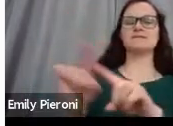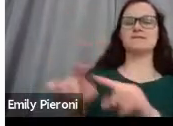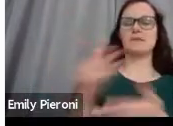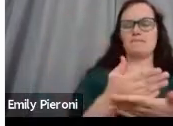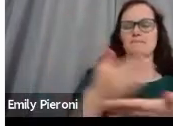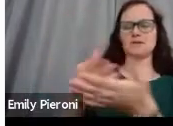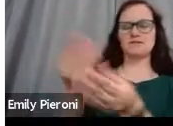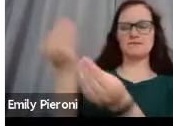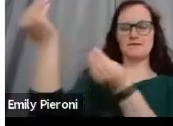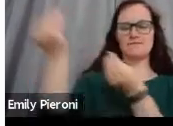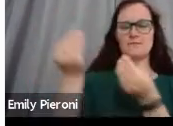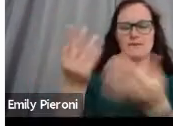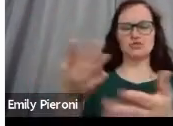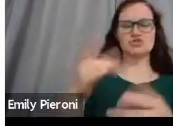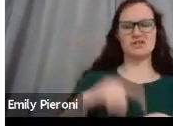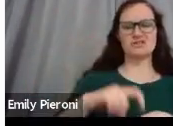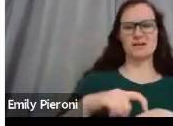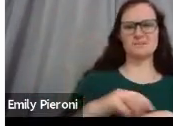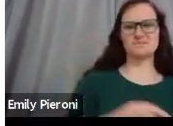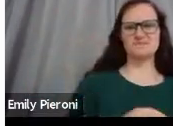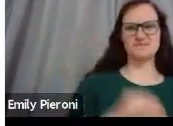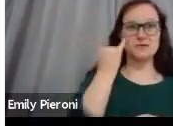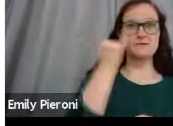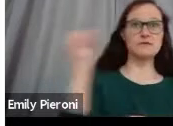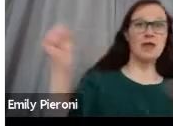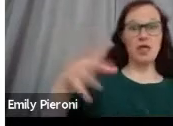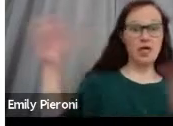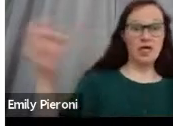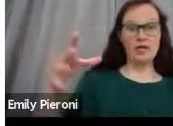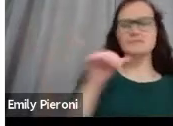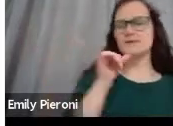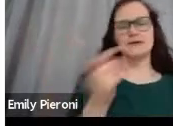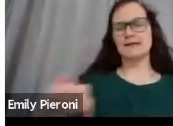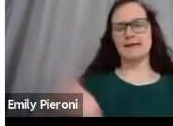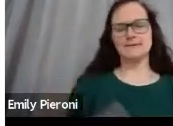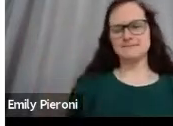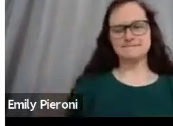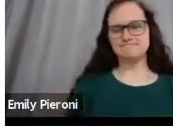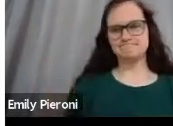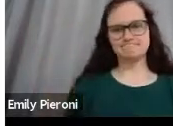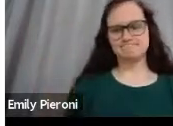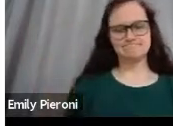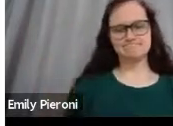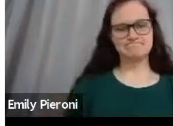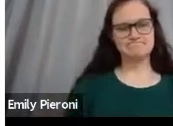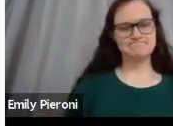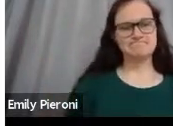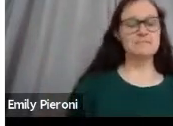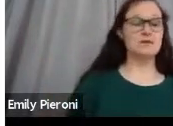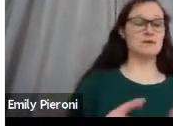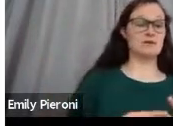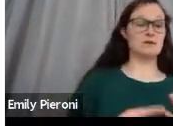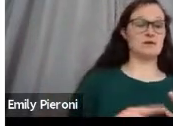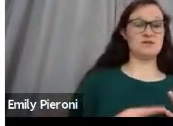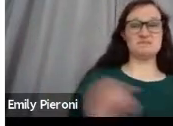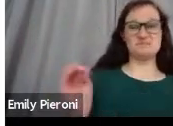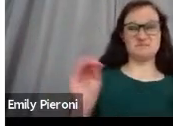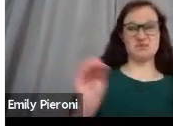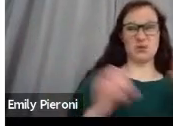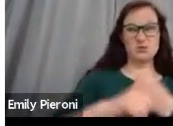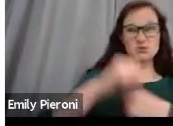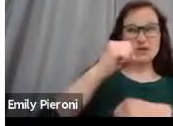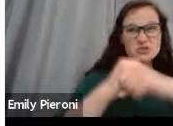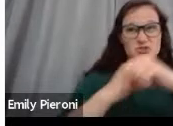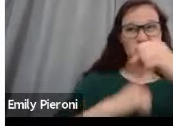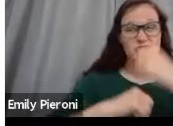they're not going to be able to process it at all. Data without structure is a